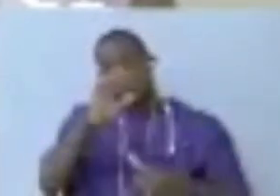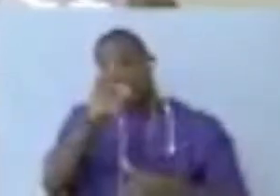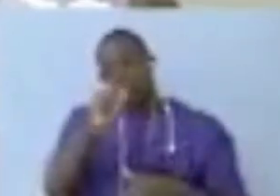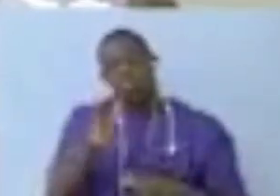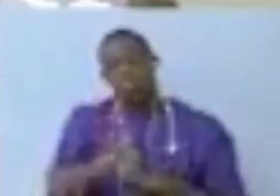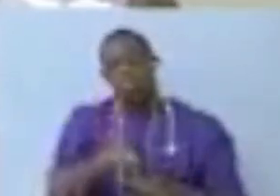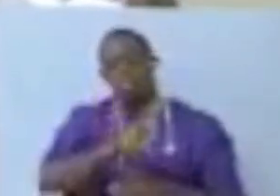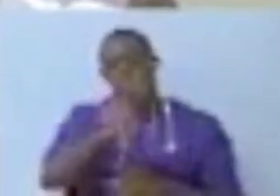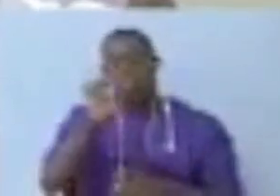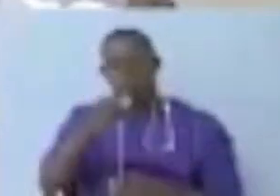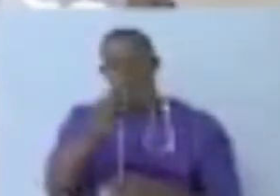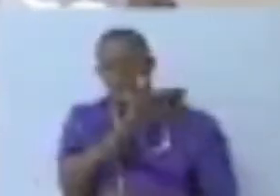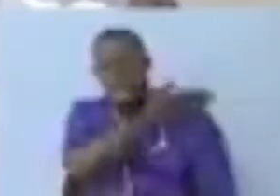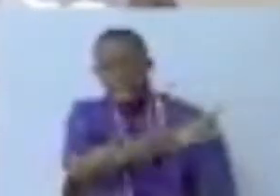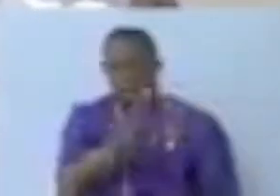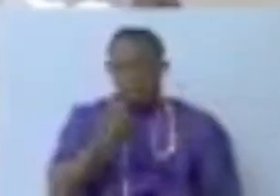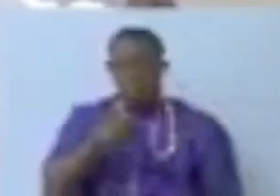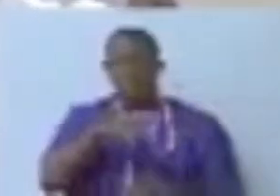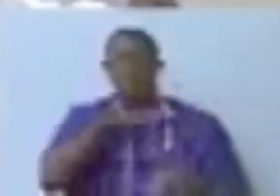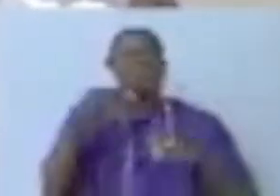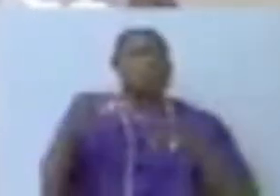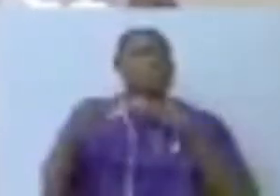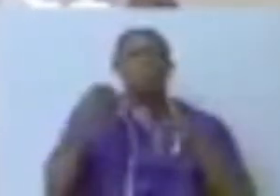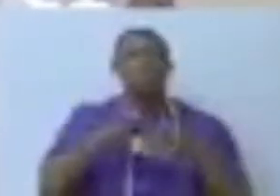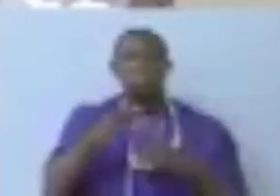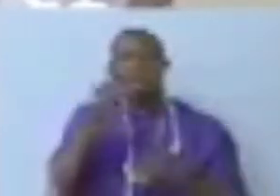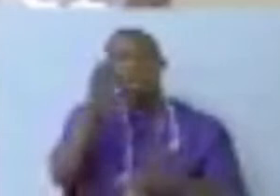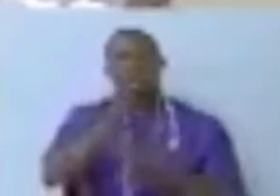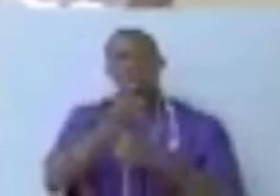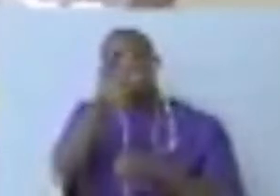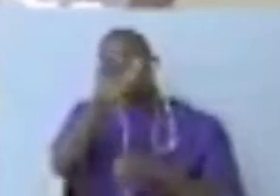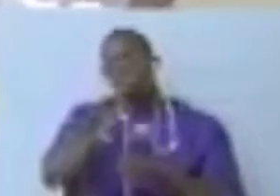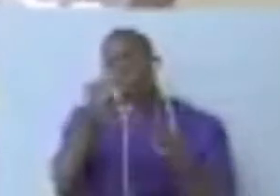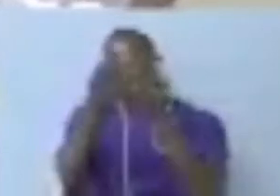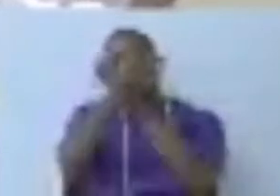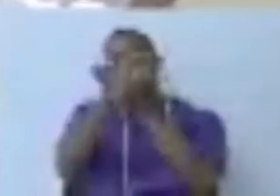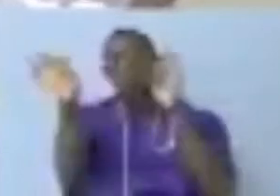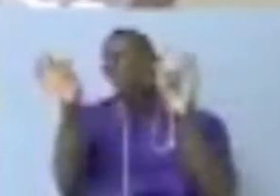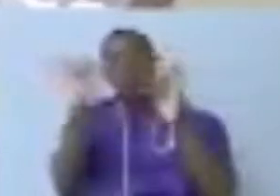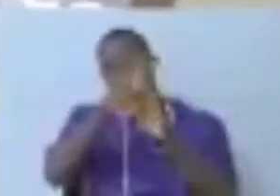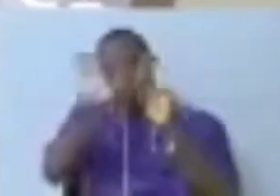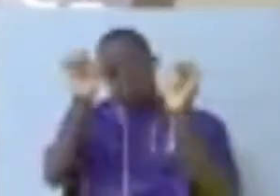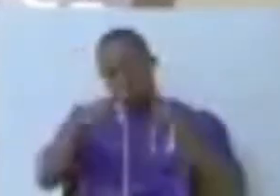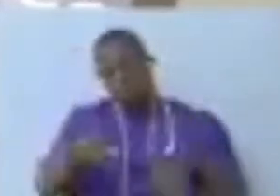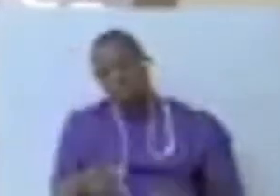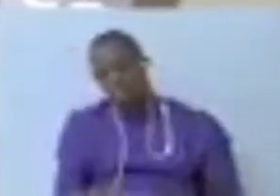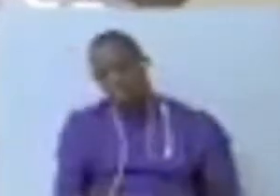You cannot just allow people to kill people and they get away with it.